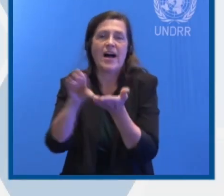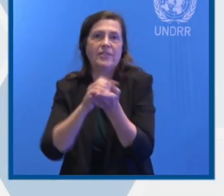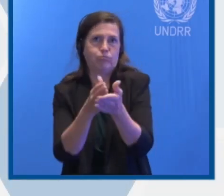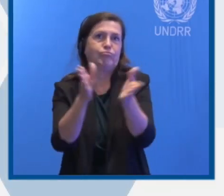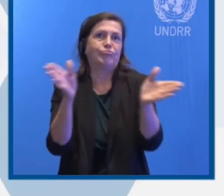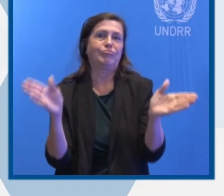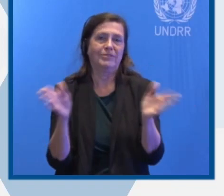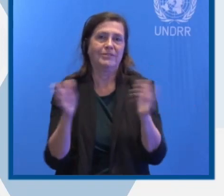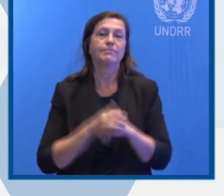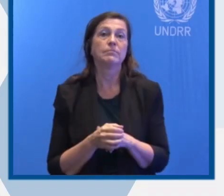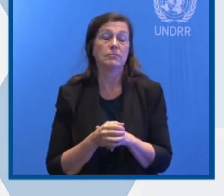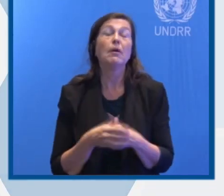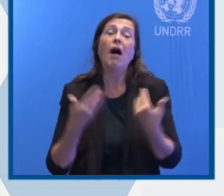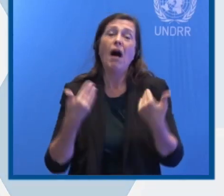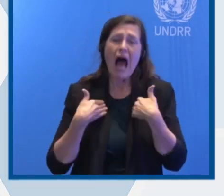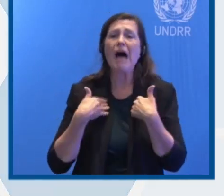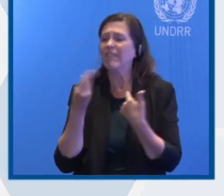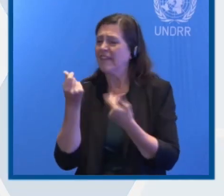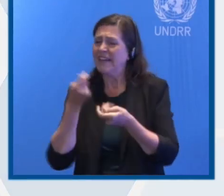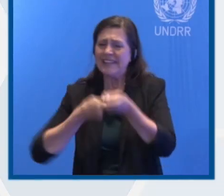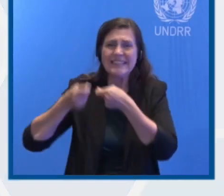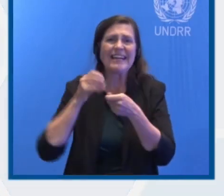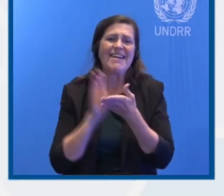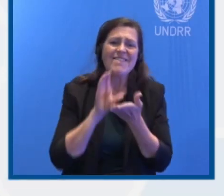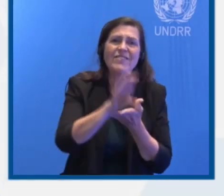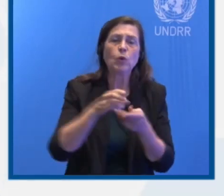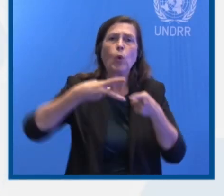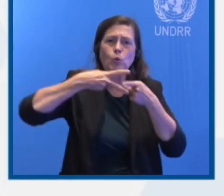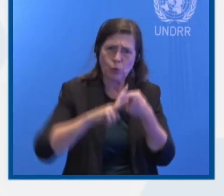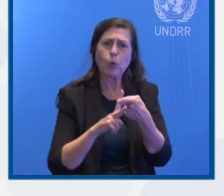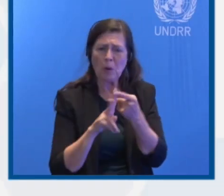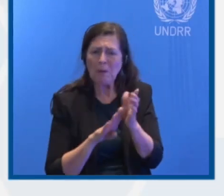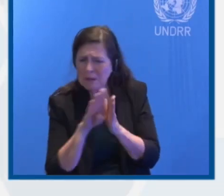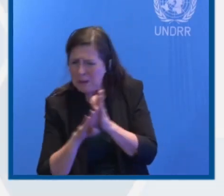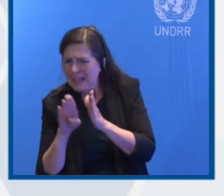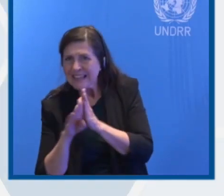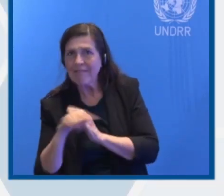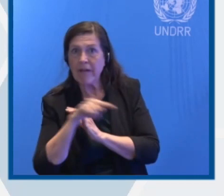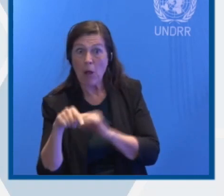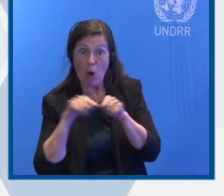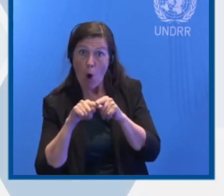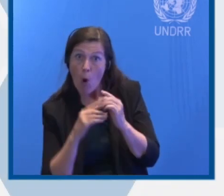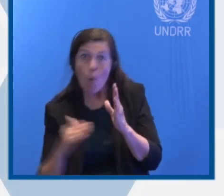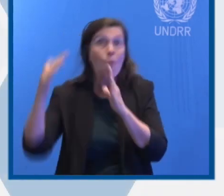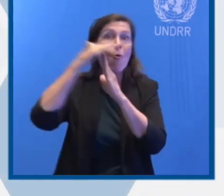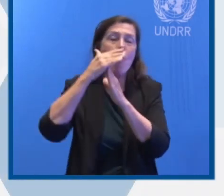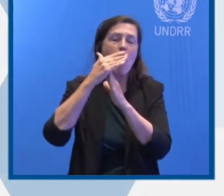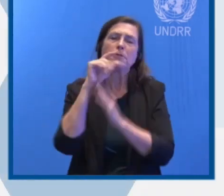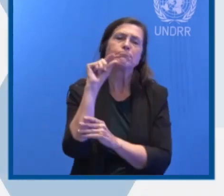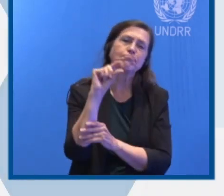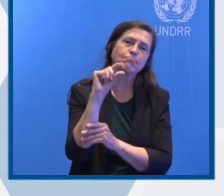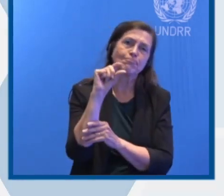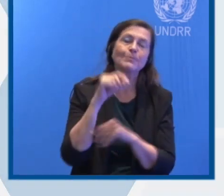are various investment tools being developed, but they're not enough yet. So I think this dialogue needs